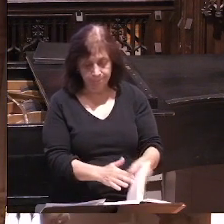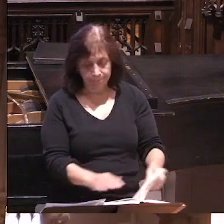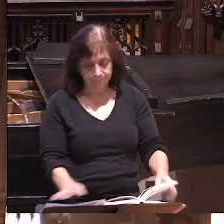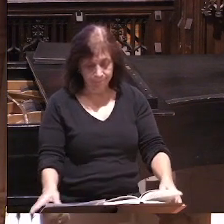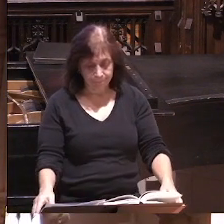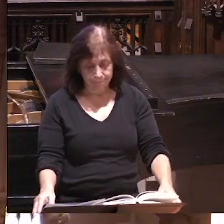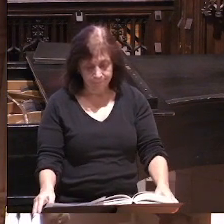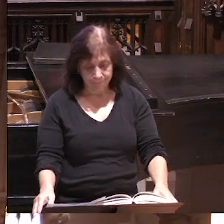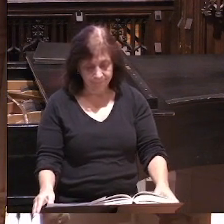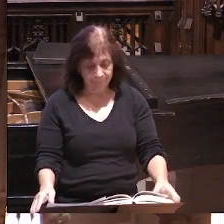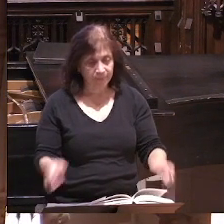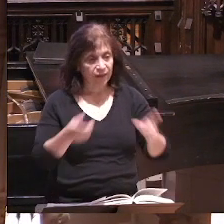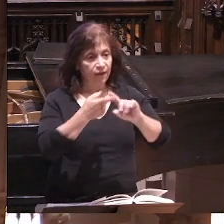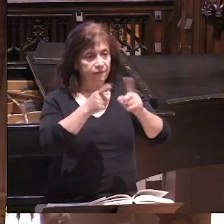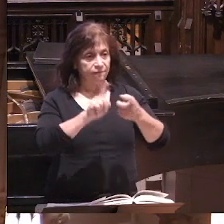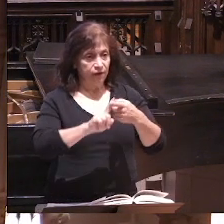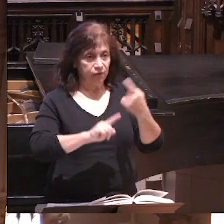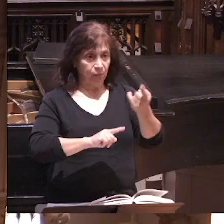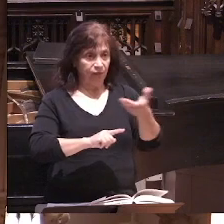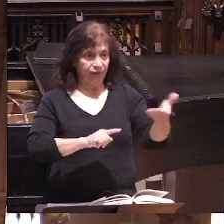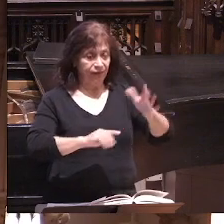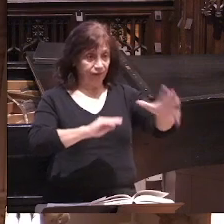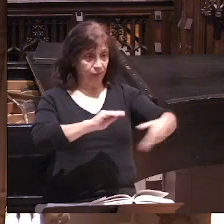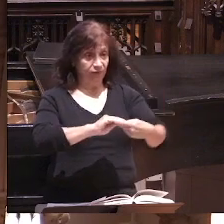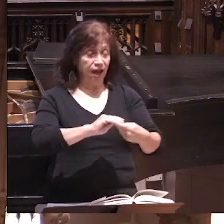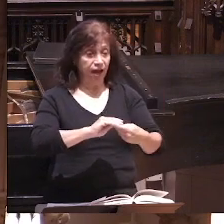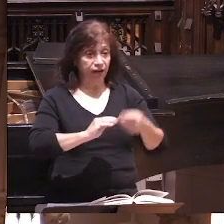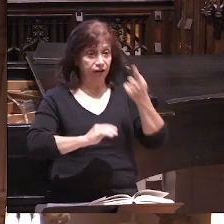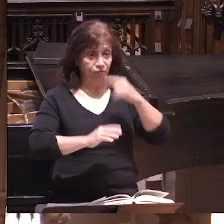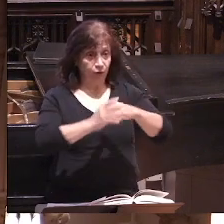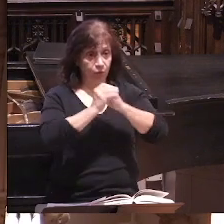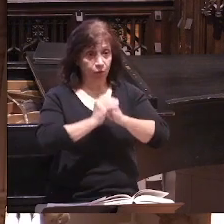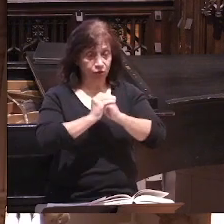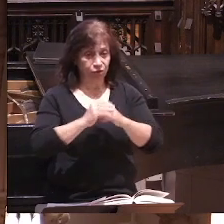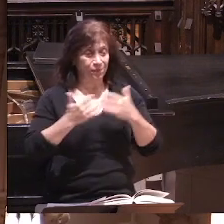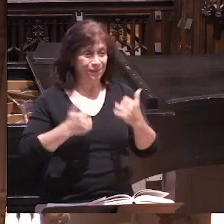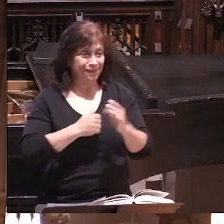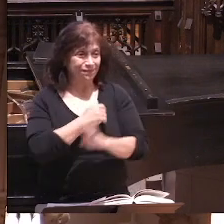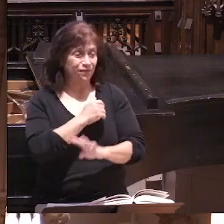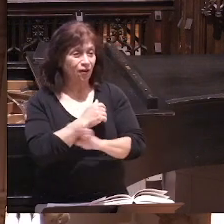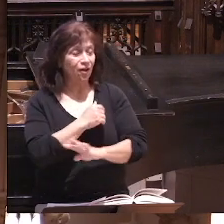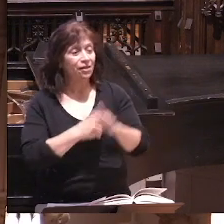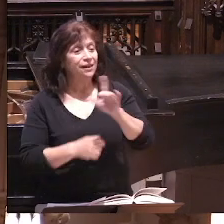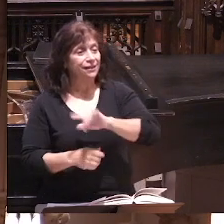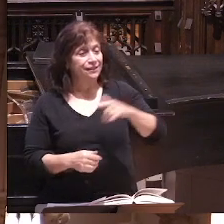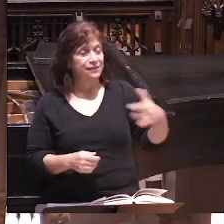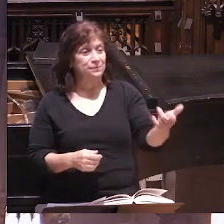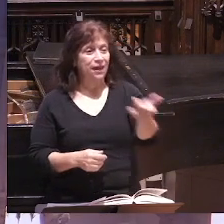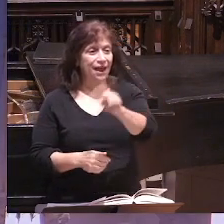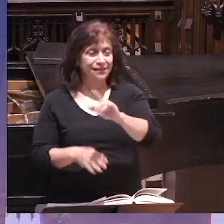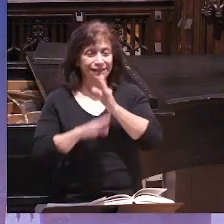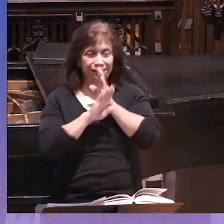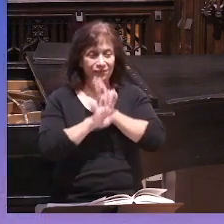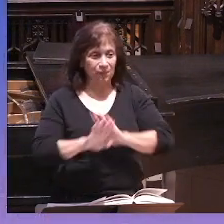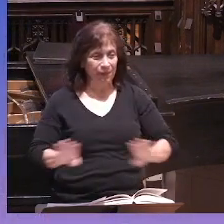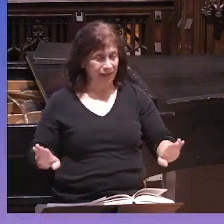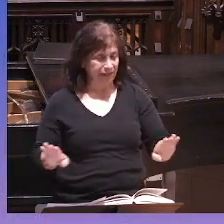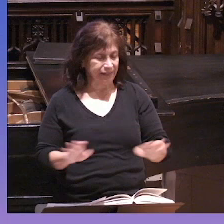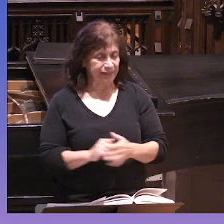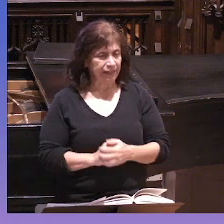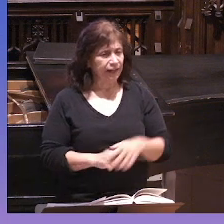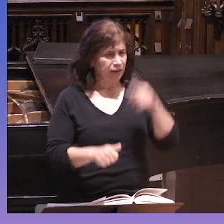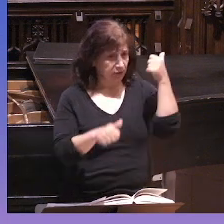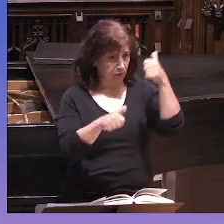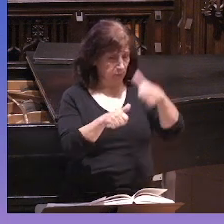One of the things that we have added to worship this fall is the passing of the peace. And